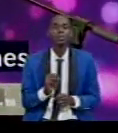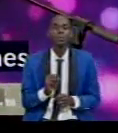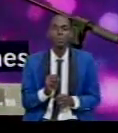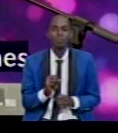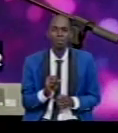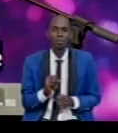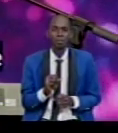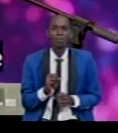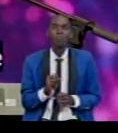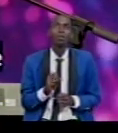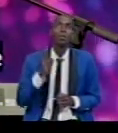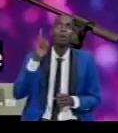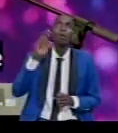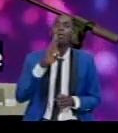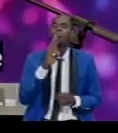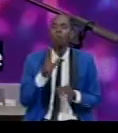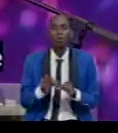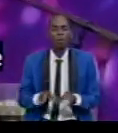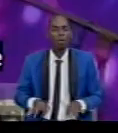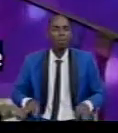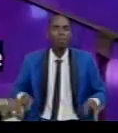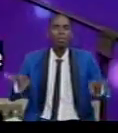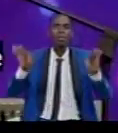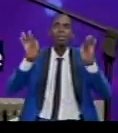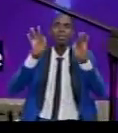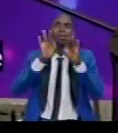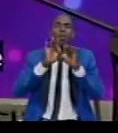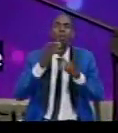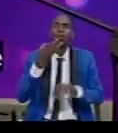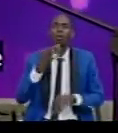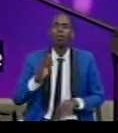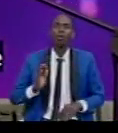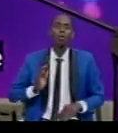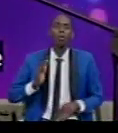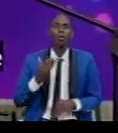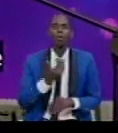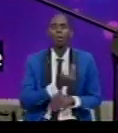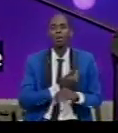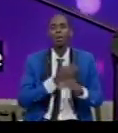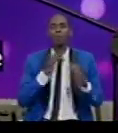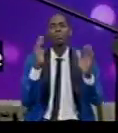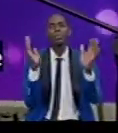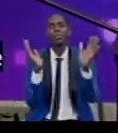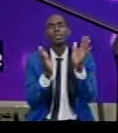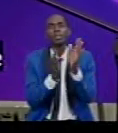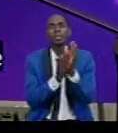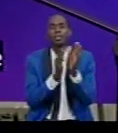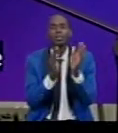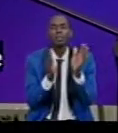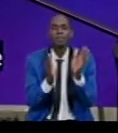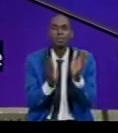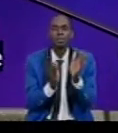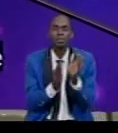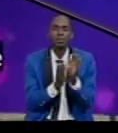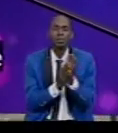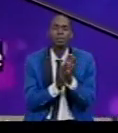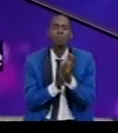voice. You are worthy of all